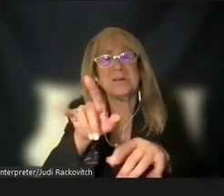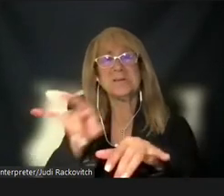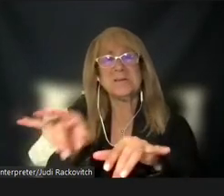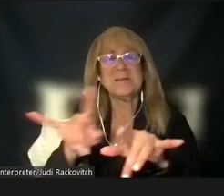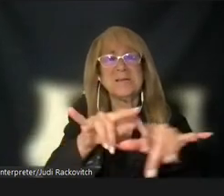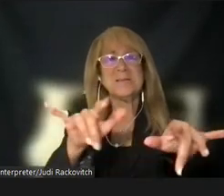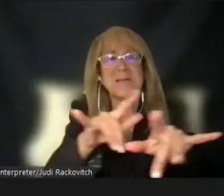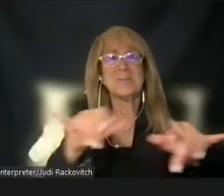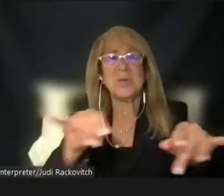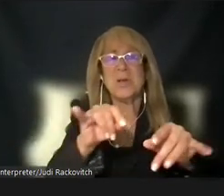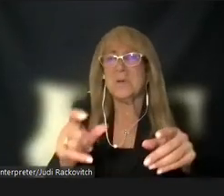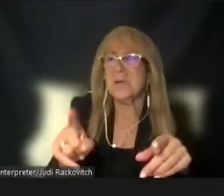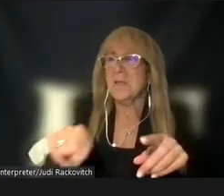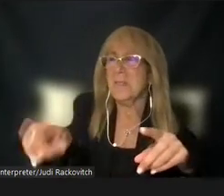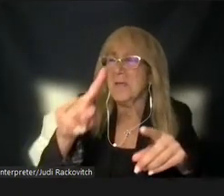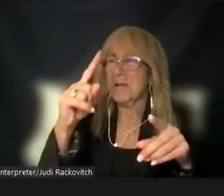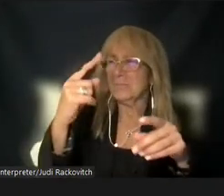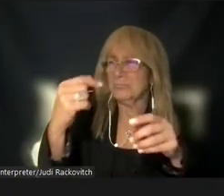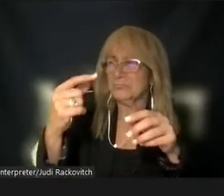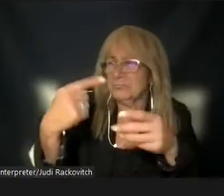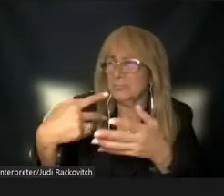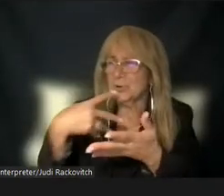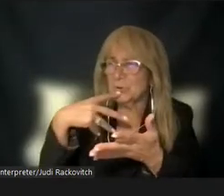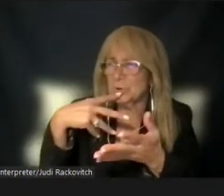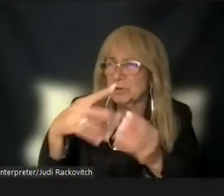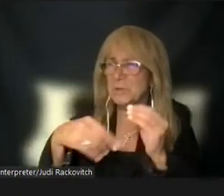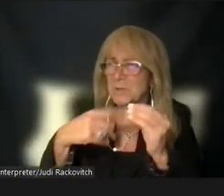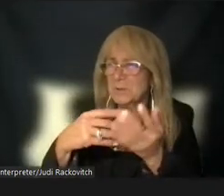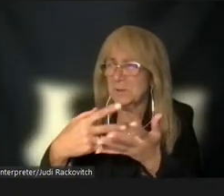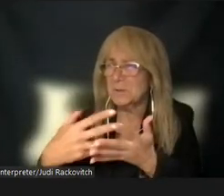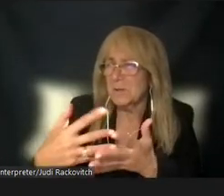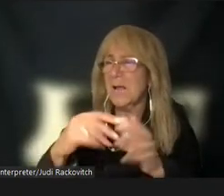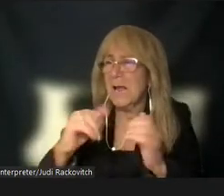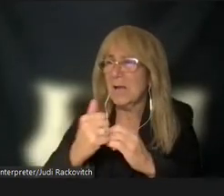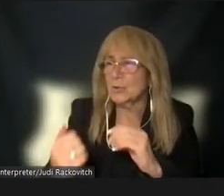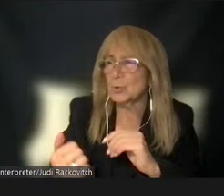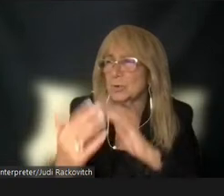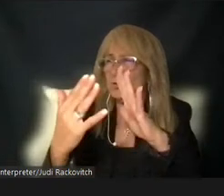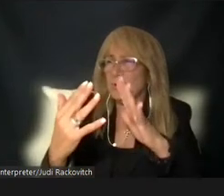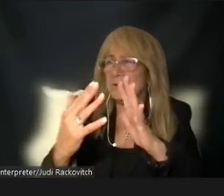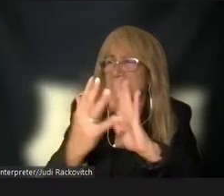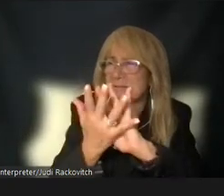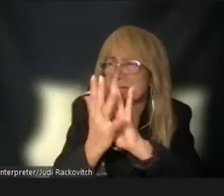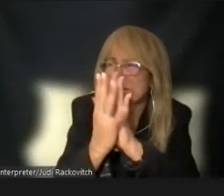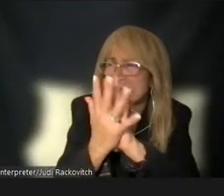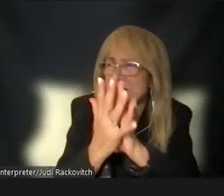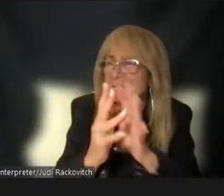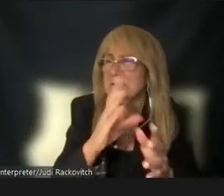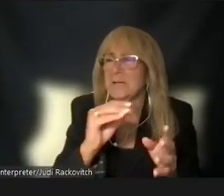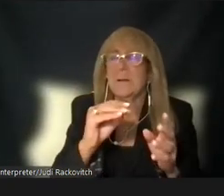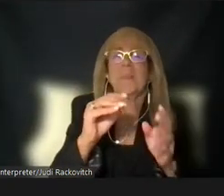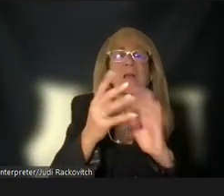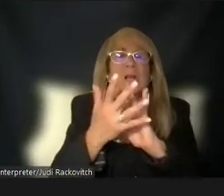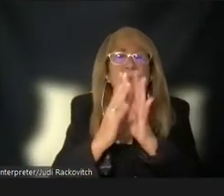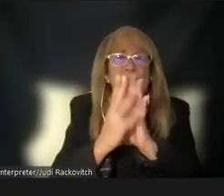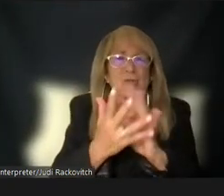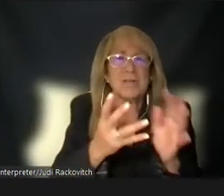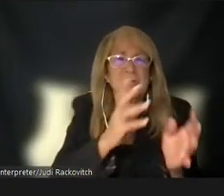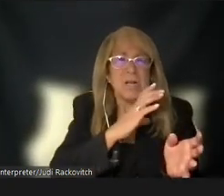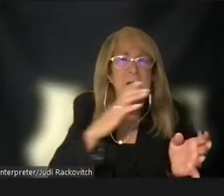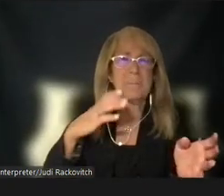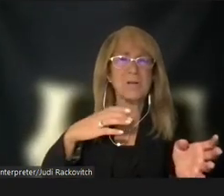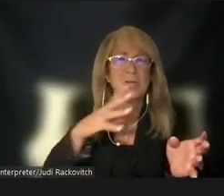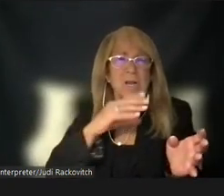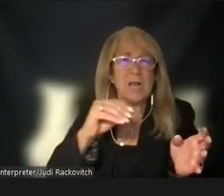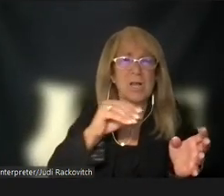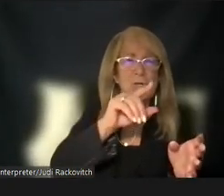explored how best to address congestion, including the 2008 New York City Traffic Congestion Mitigation Commission and the 2018 Fixed New